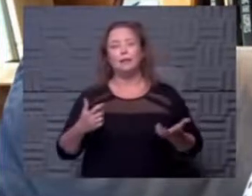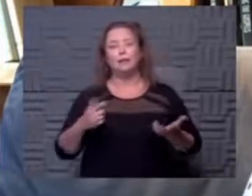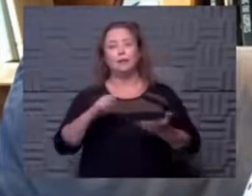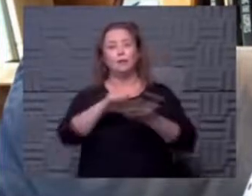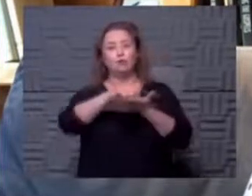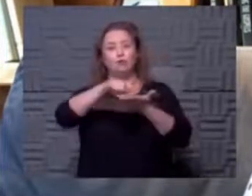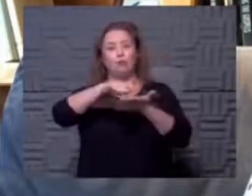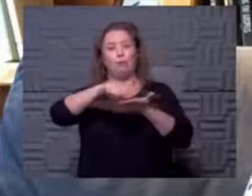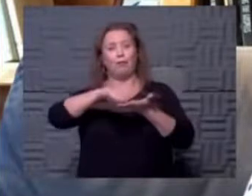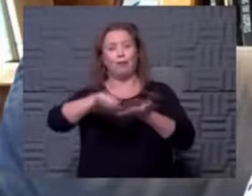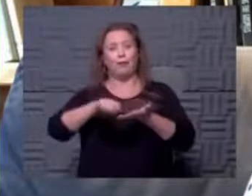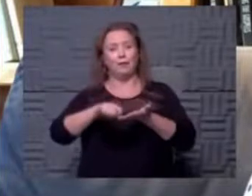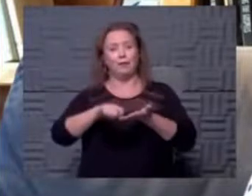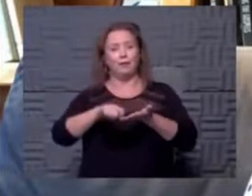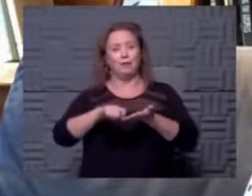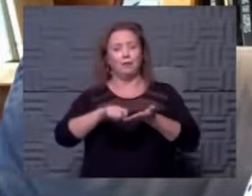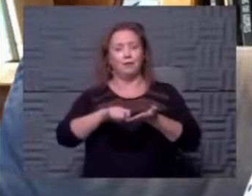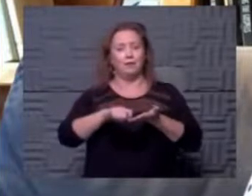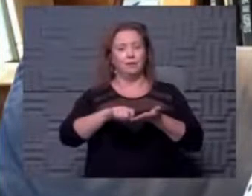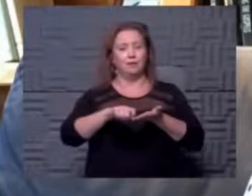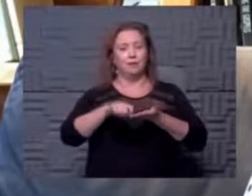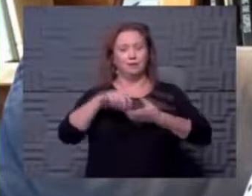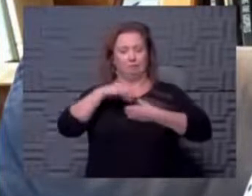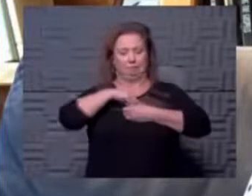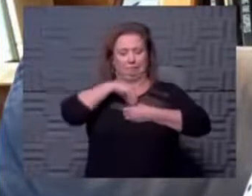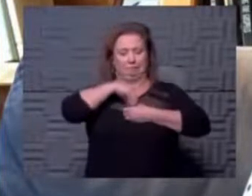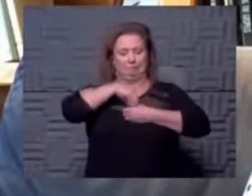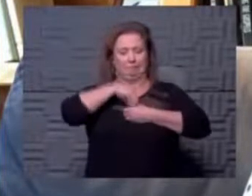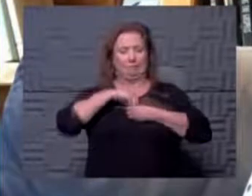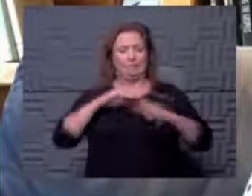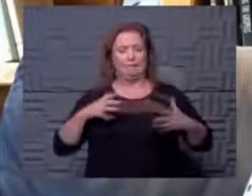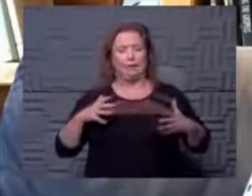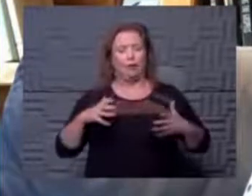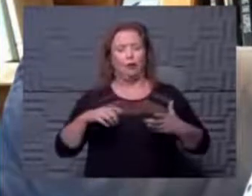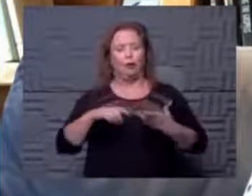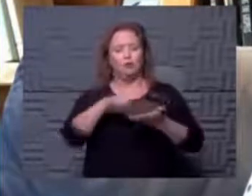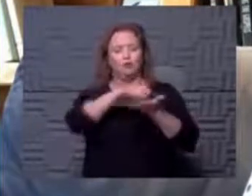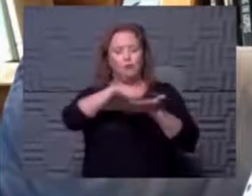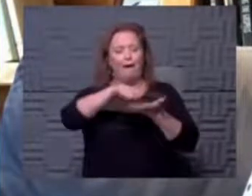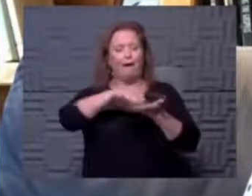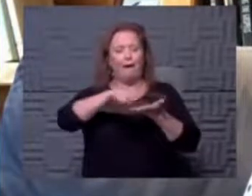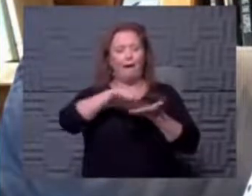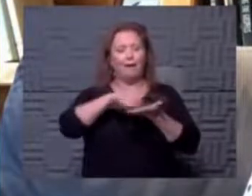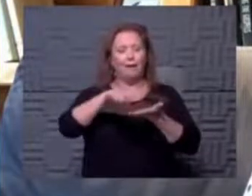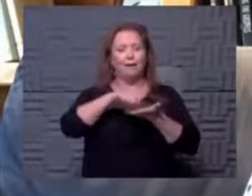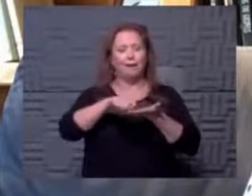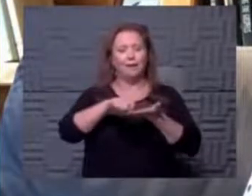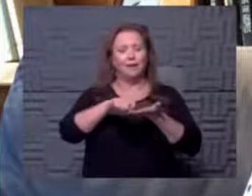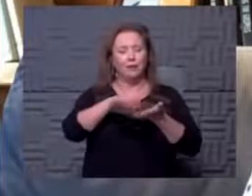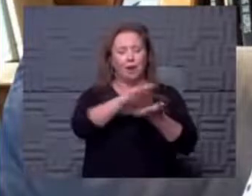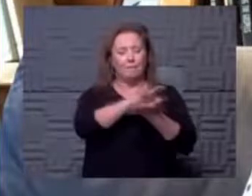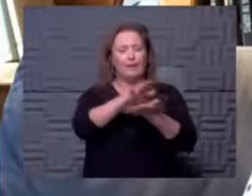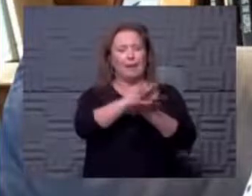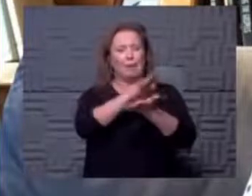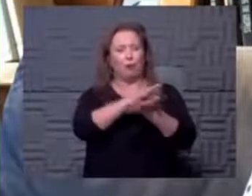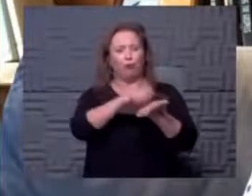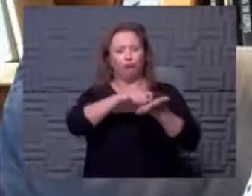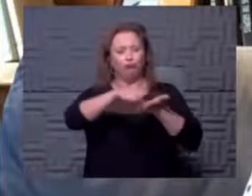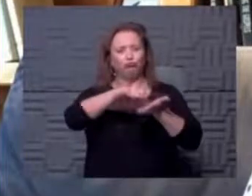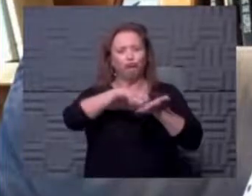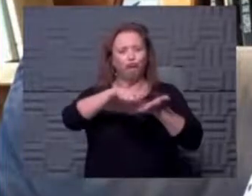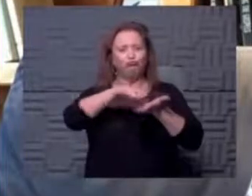journaling. Instead of stuffing that anxiety or fear, write about it, put it out on paper,